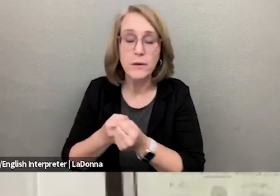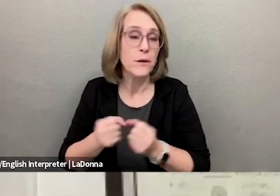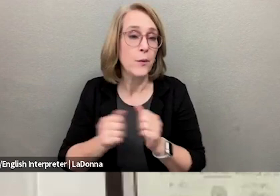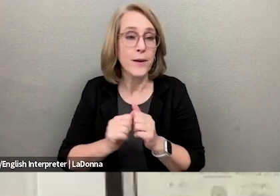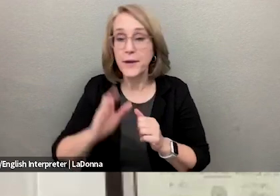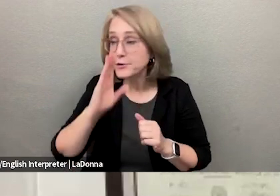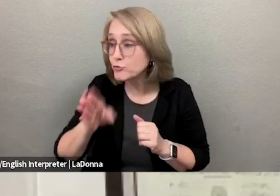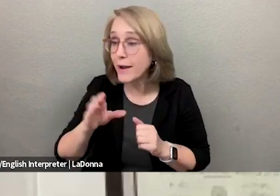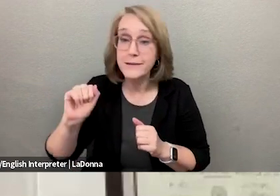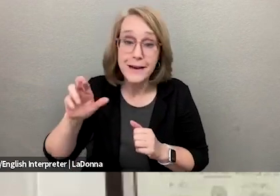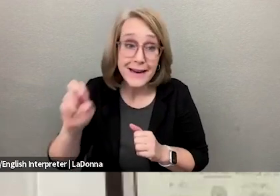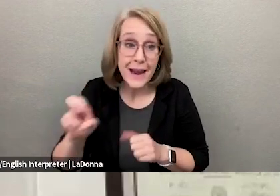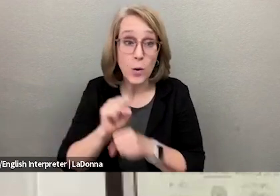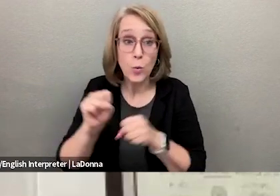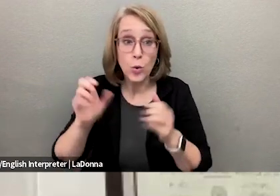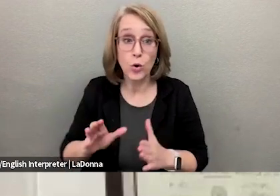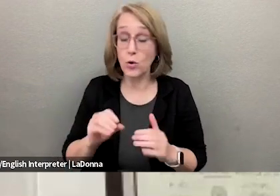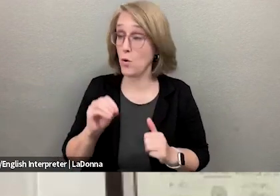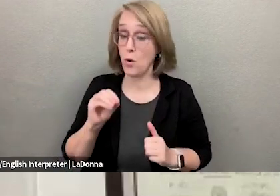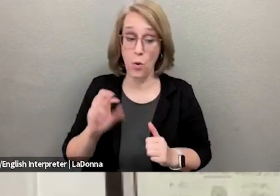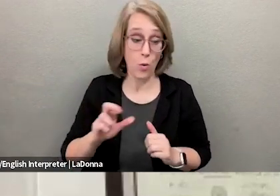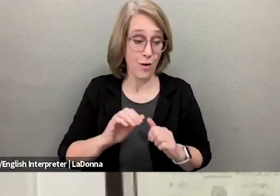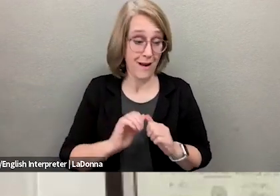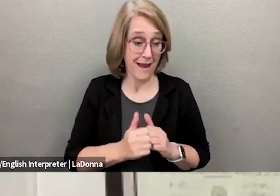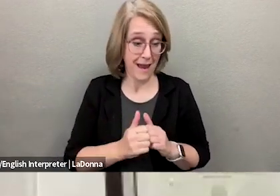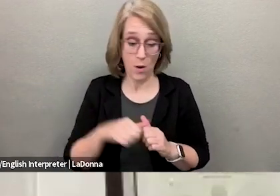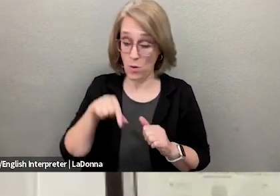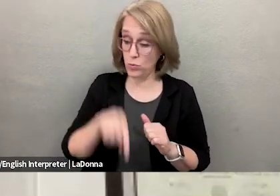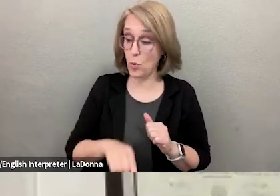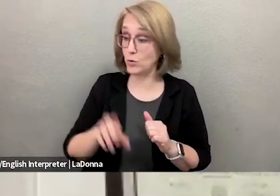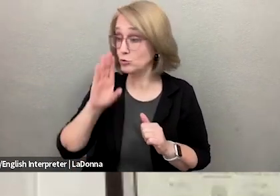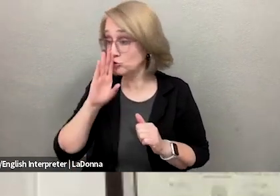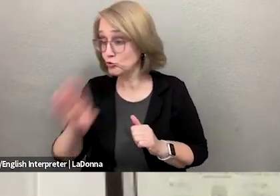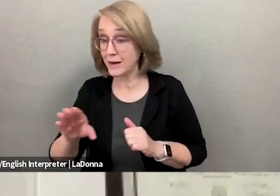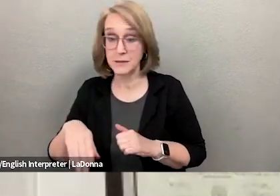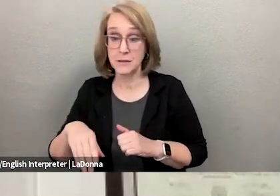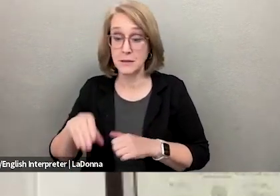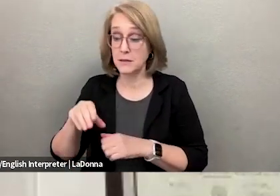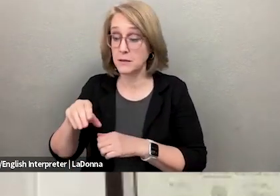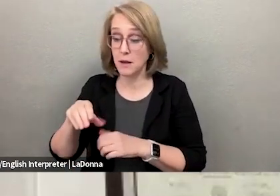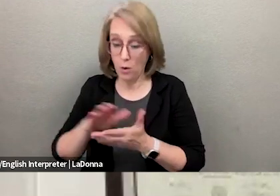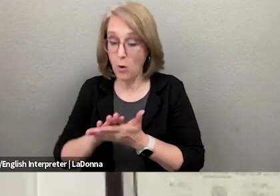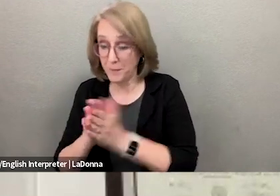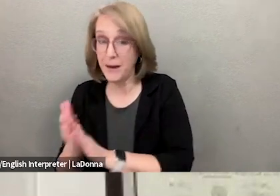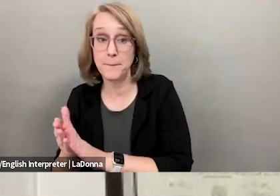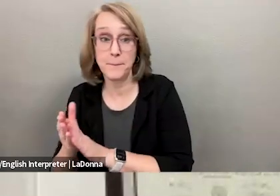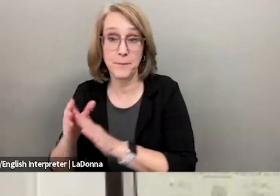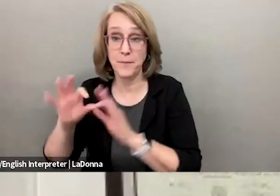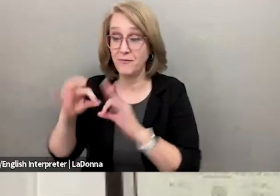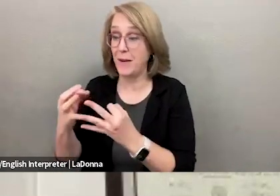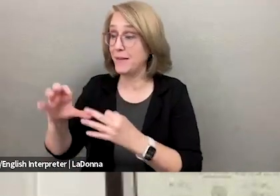worker, even pathways for family caregivers to take on that role as